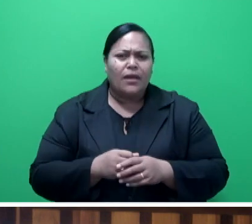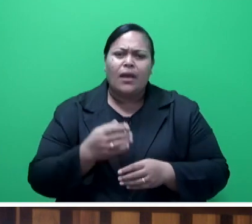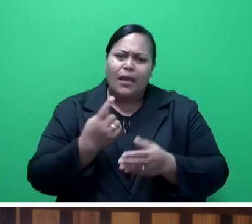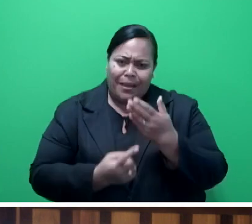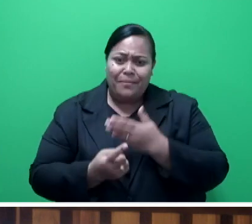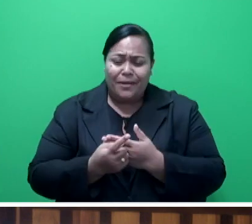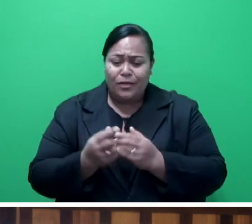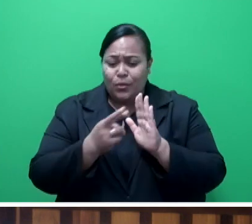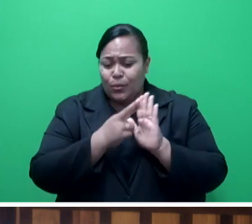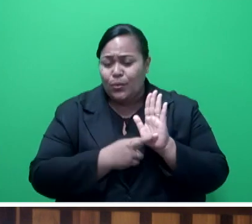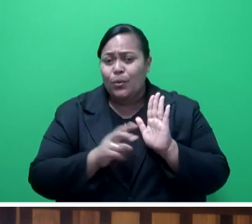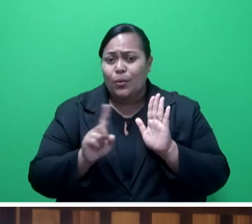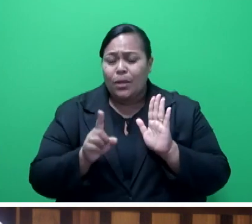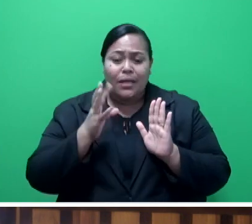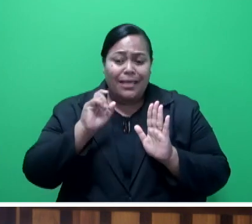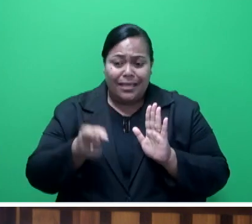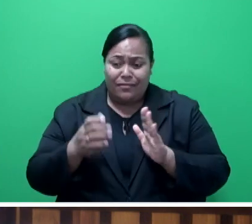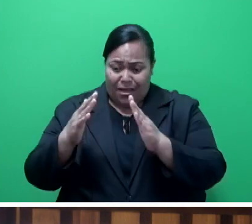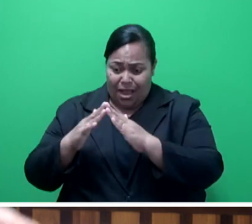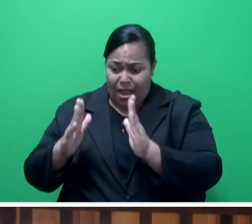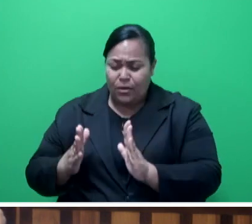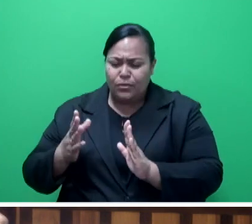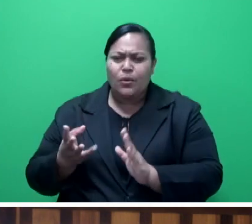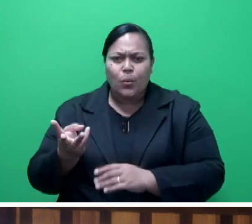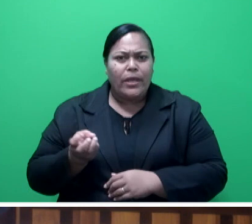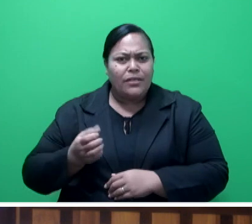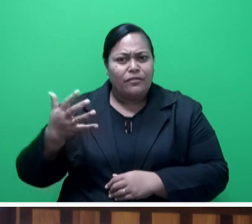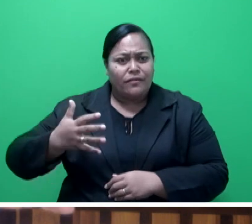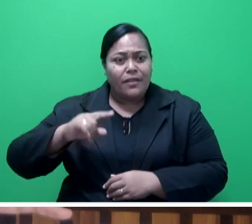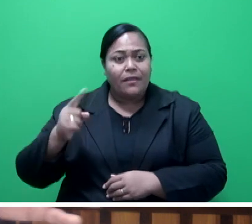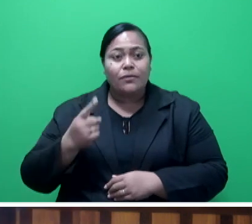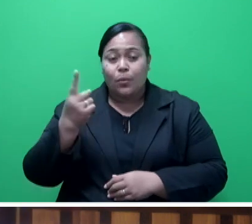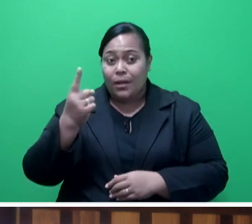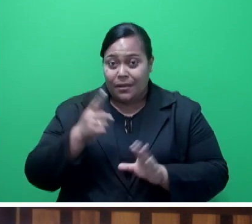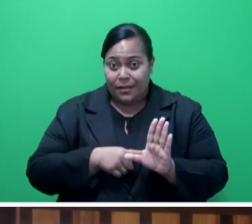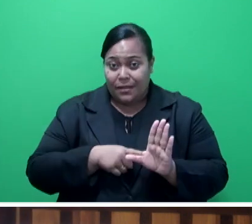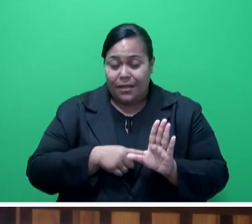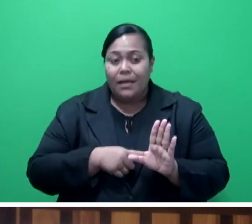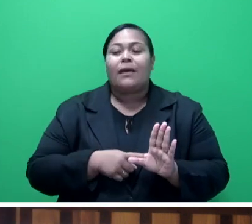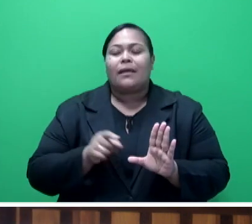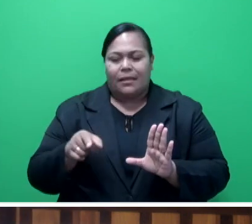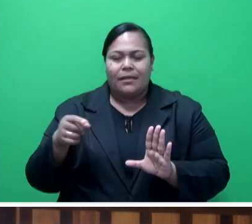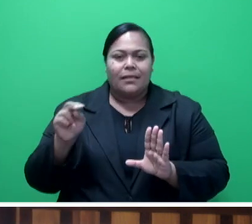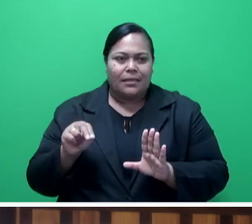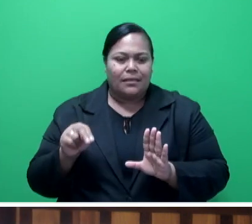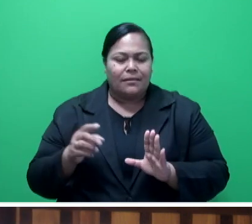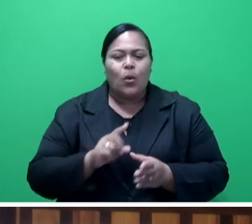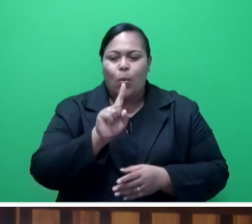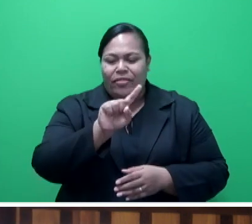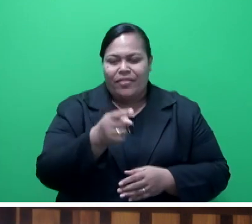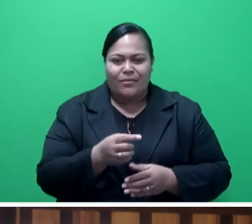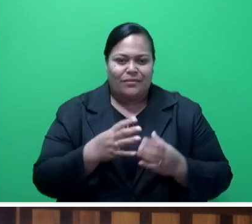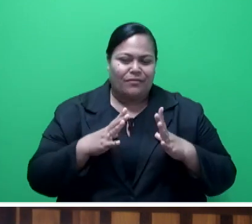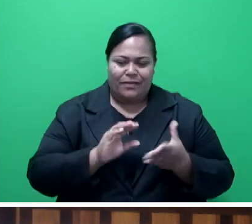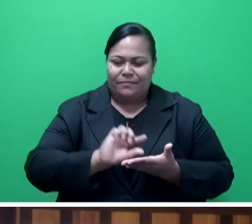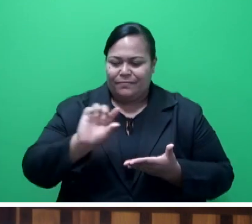year and they want to construct their first home, they're entitled to a $30,000 grant. They have to go through the banking system or housing